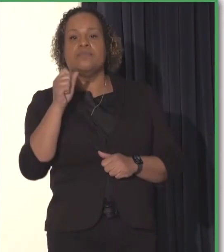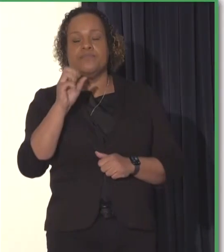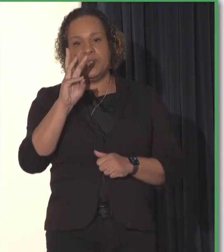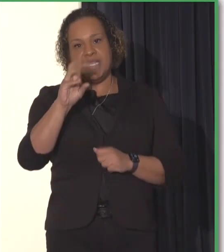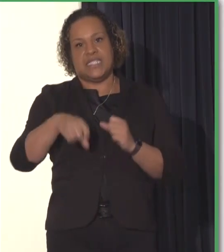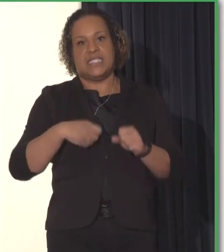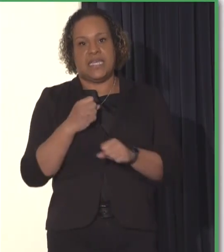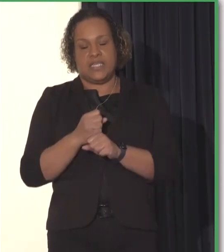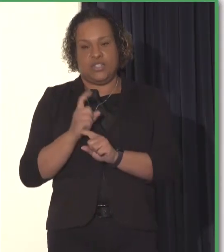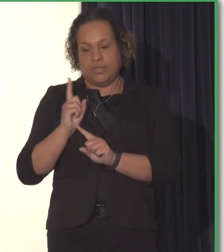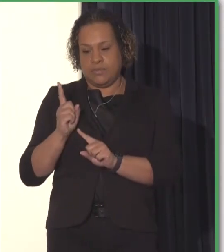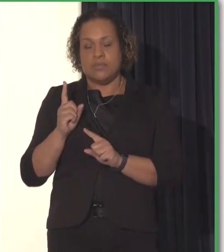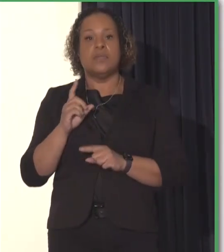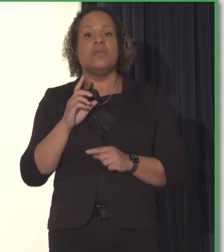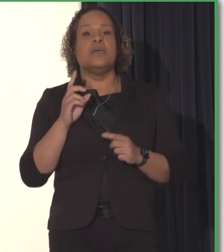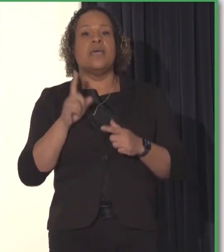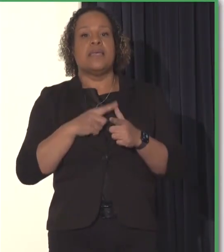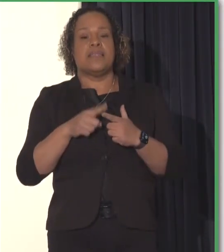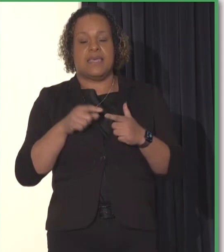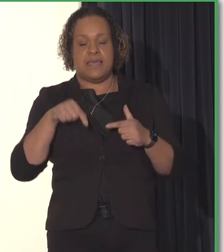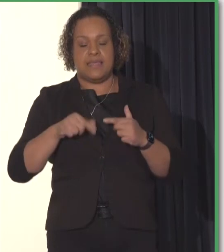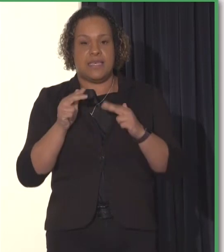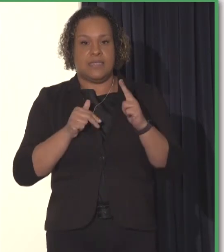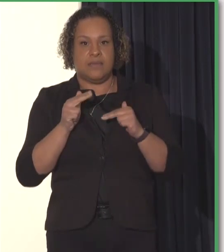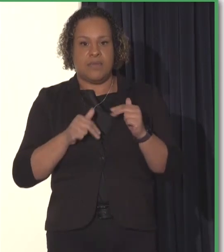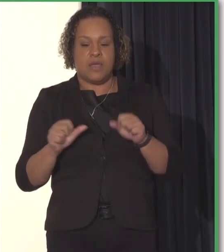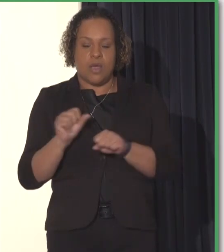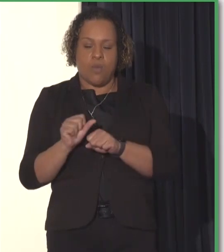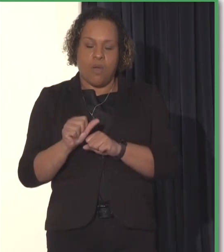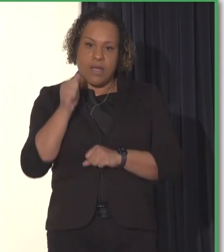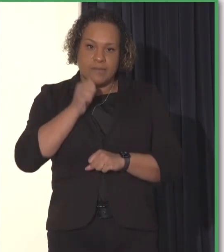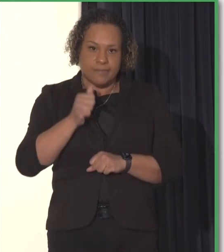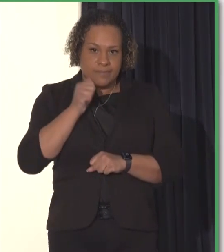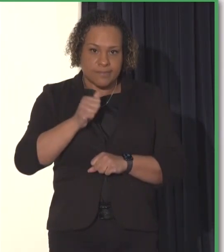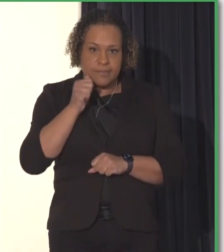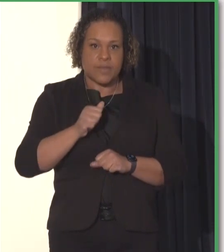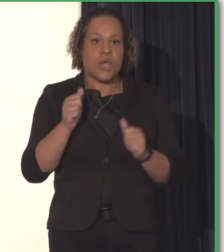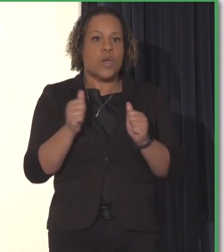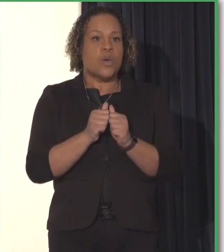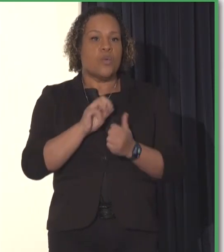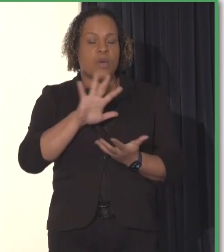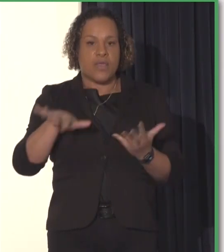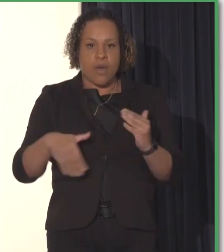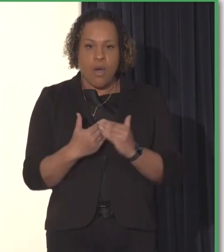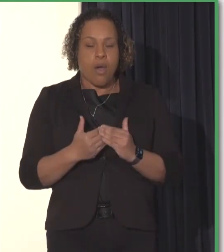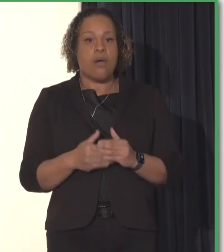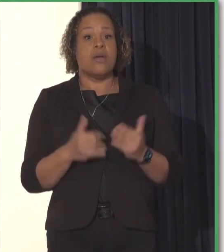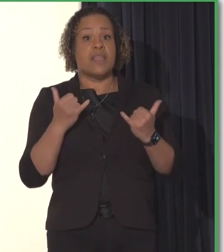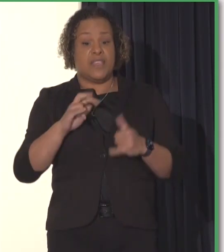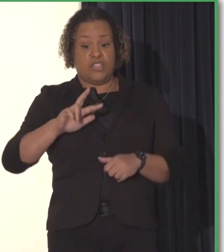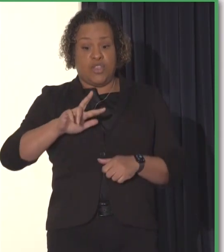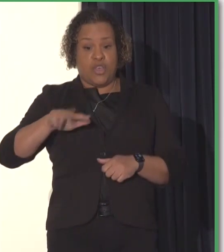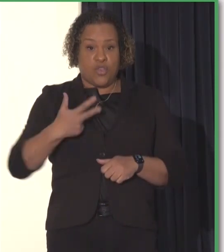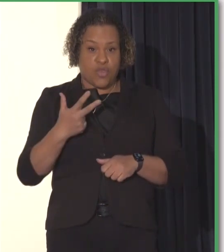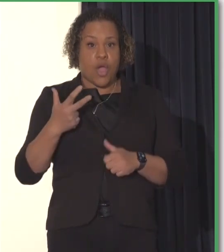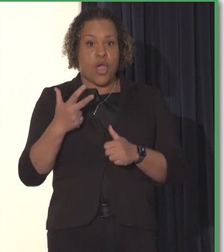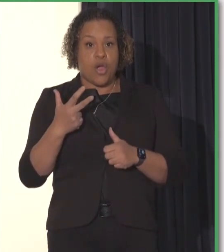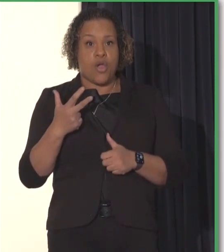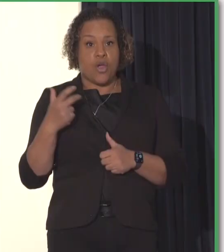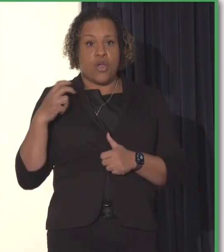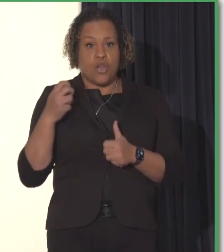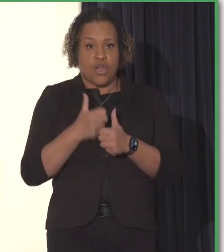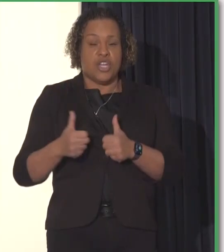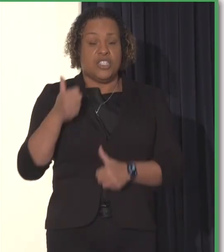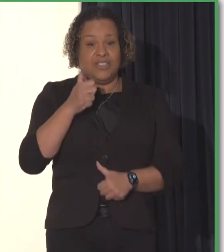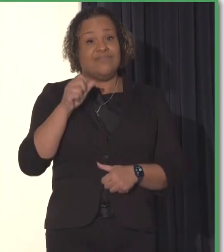building and working day in, day out with the entire department. So this your third chief? This is my